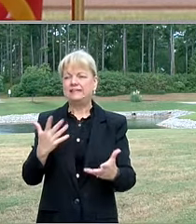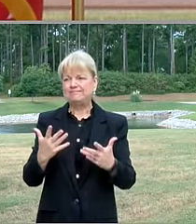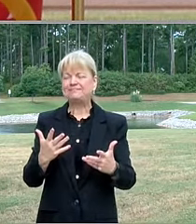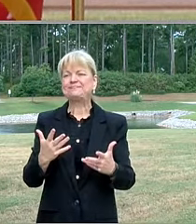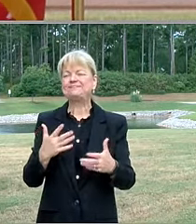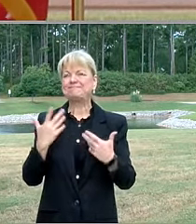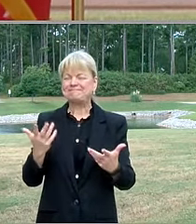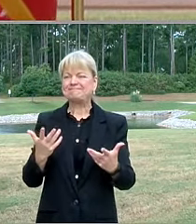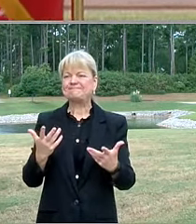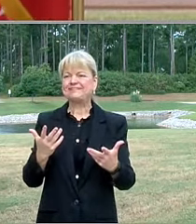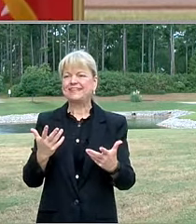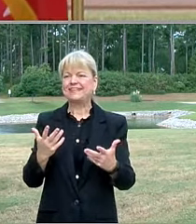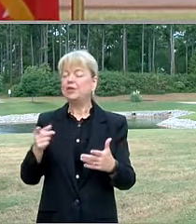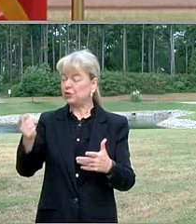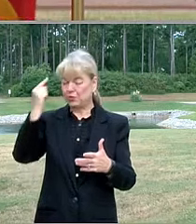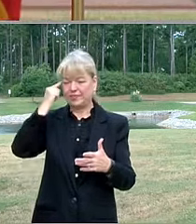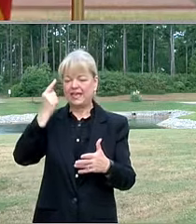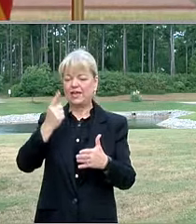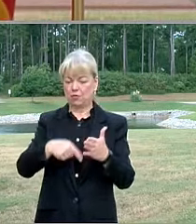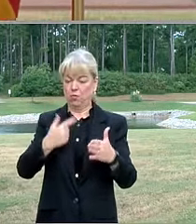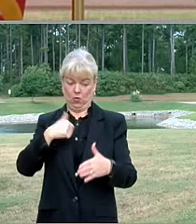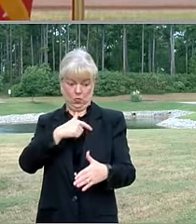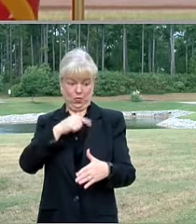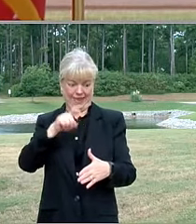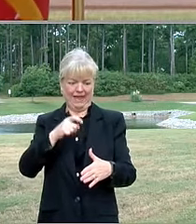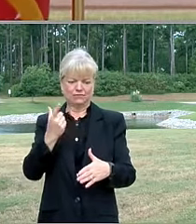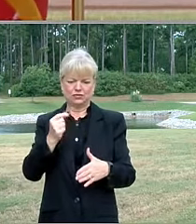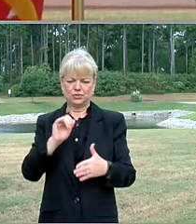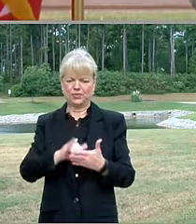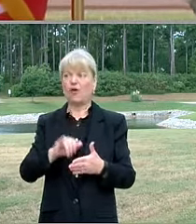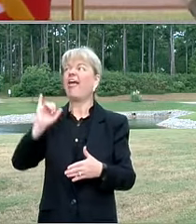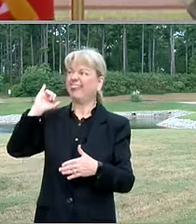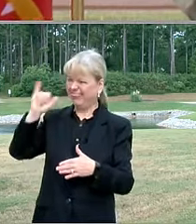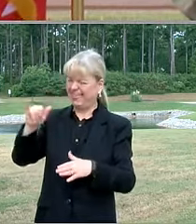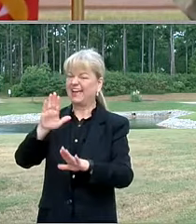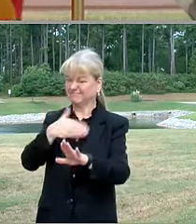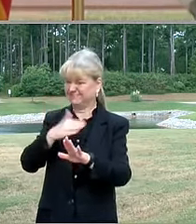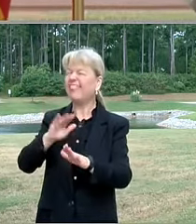It is. You think what we have to do is hard? That's really hard.